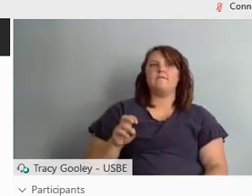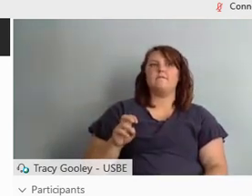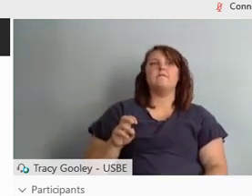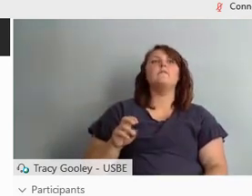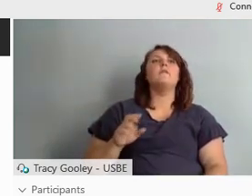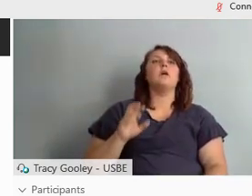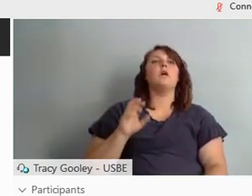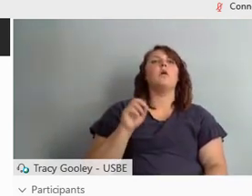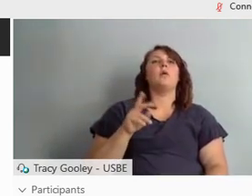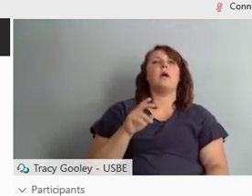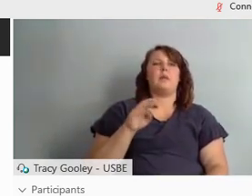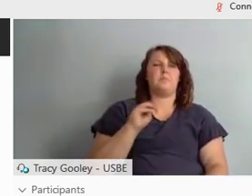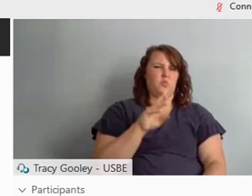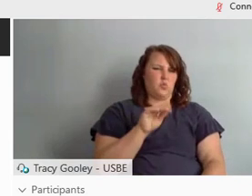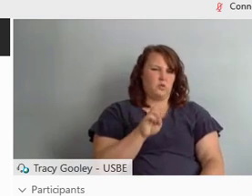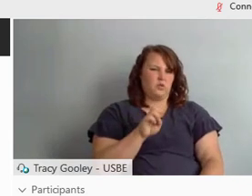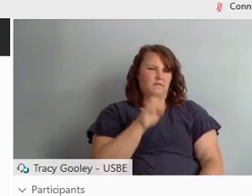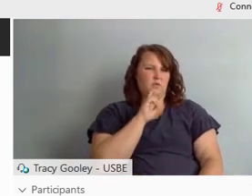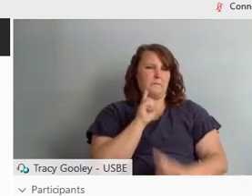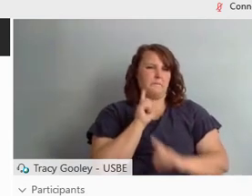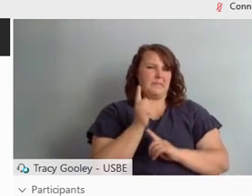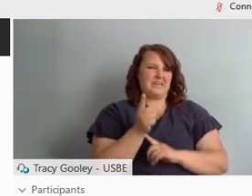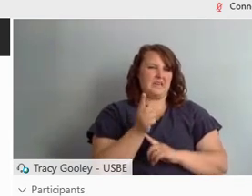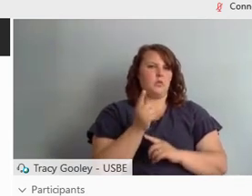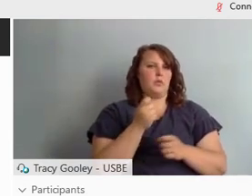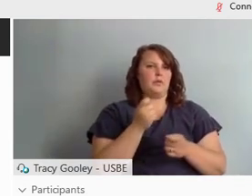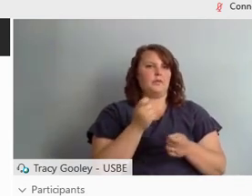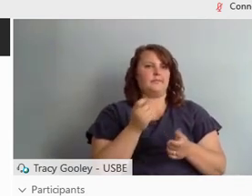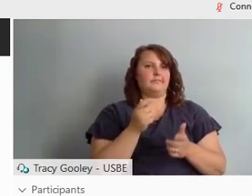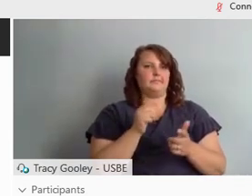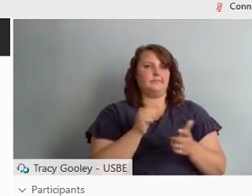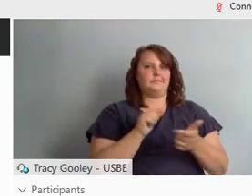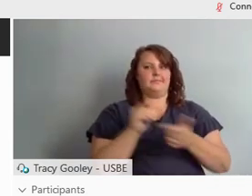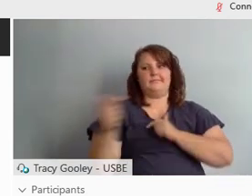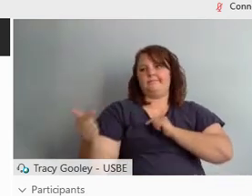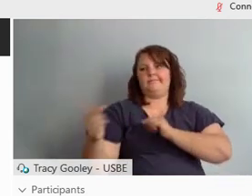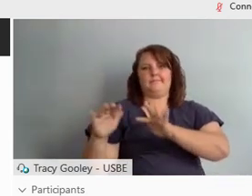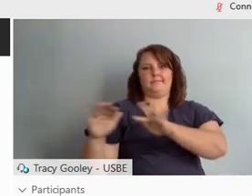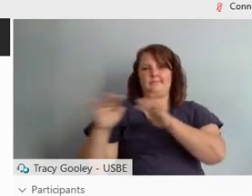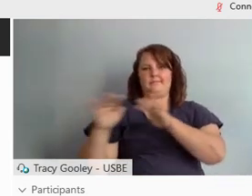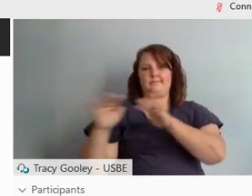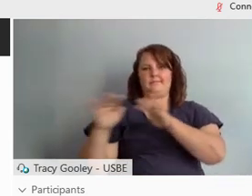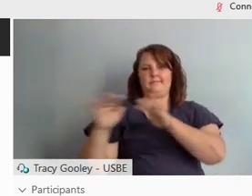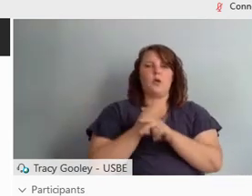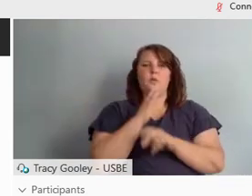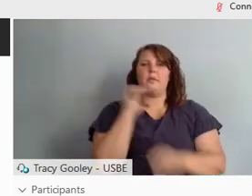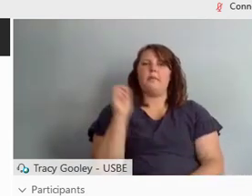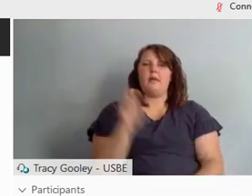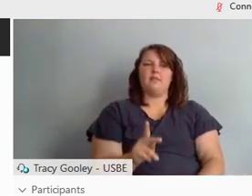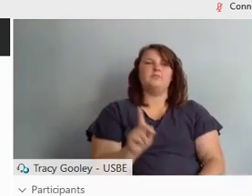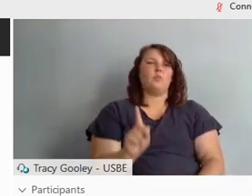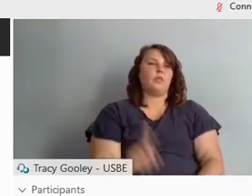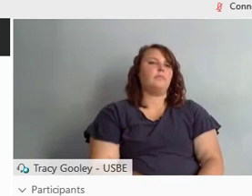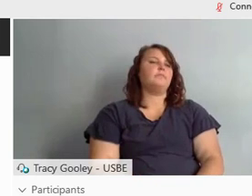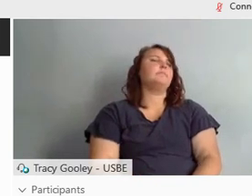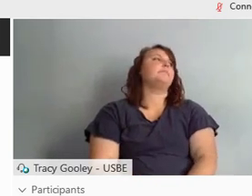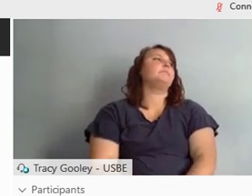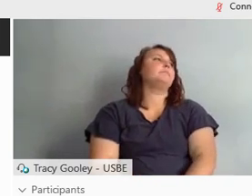Okay, I'm going to put us on mute for a moment while we switch gears here, and then we'll be right back. Hold on one